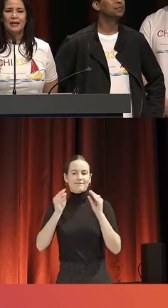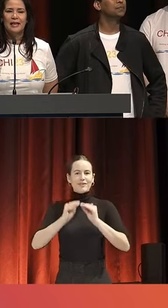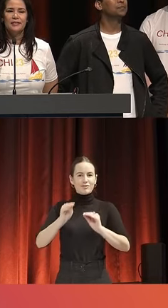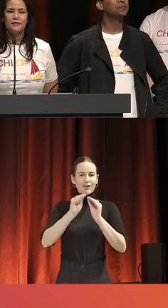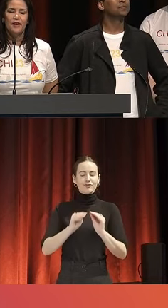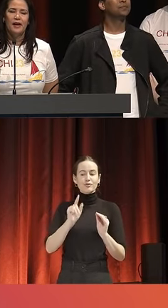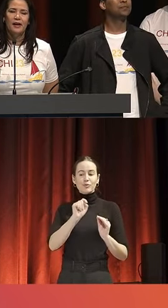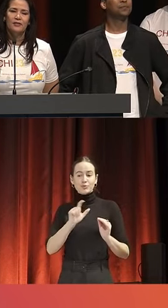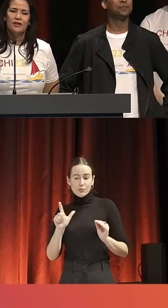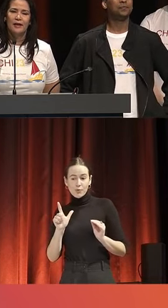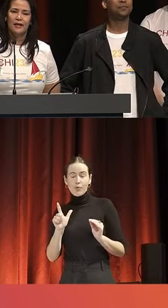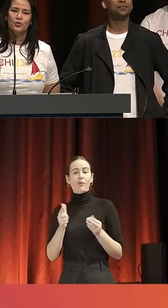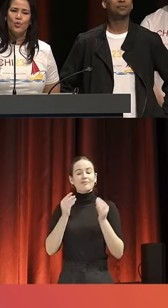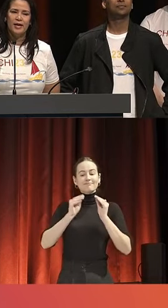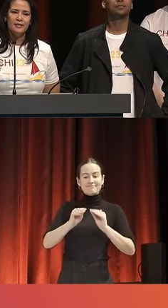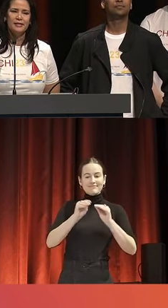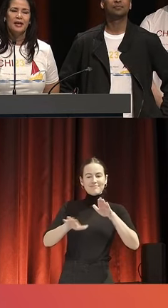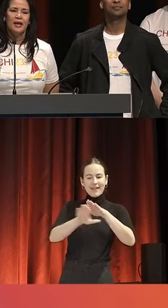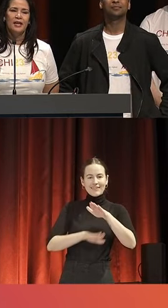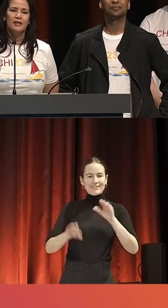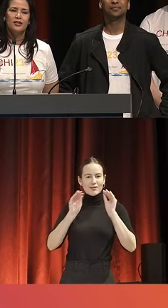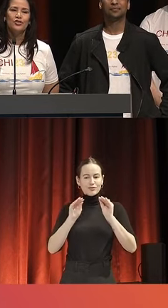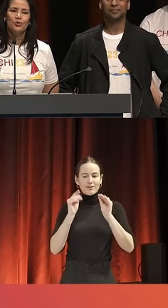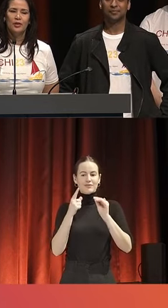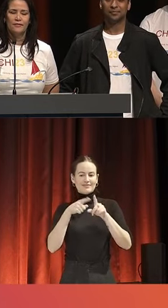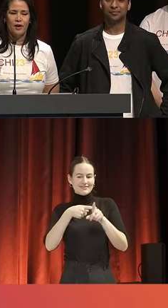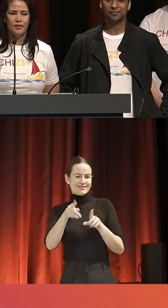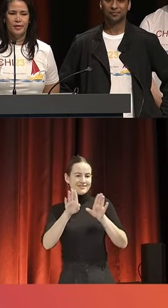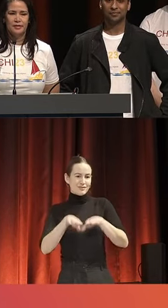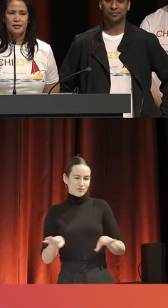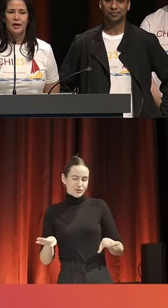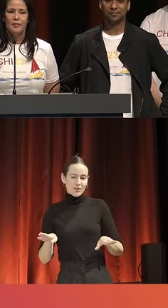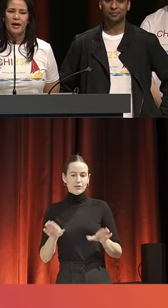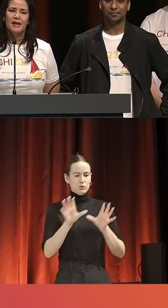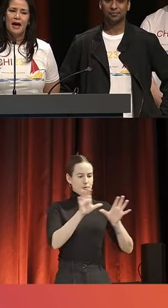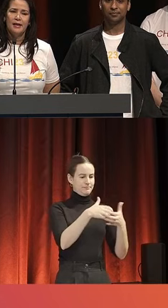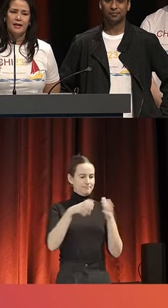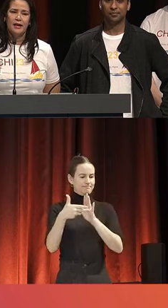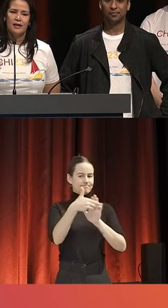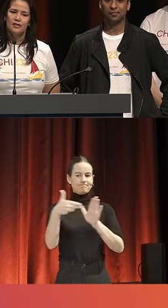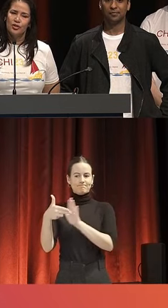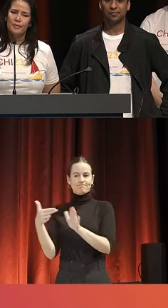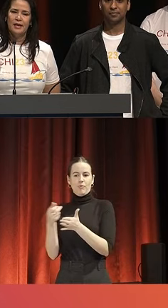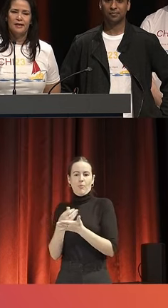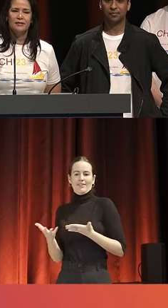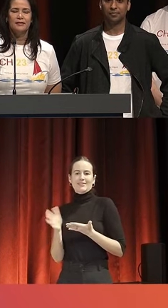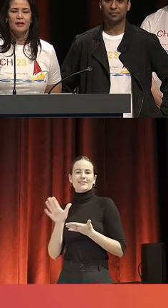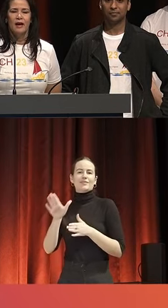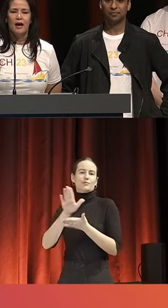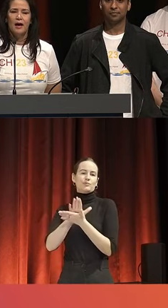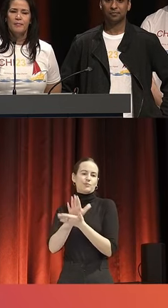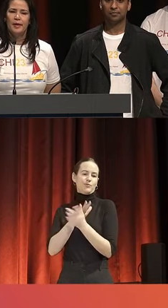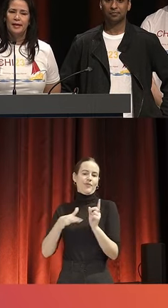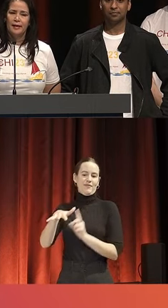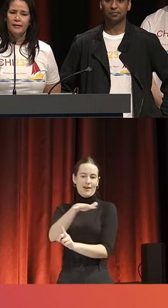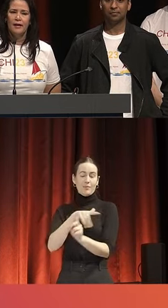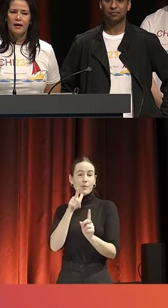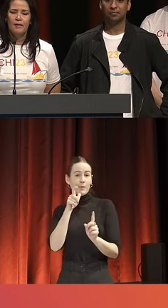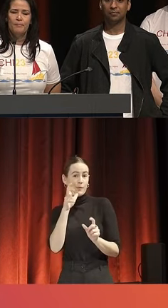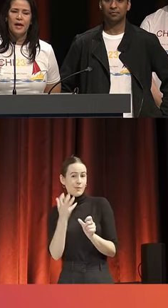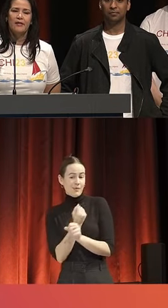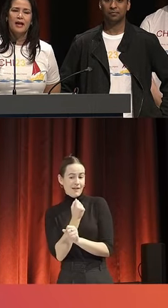to classify and collect waste in their school environment, by Nadia Jimenez,